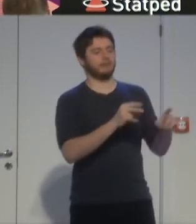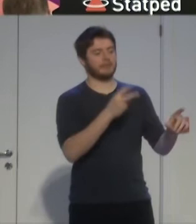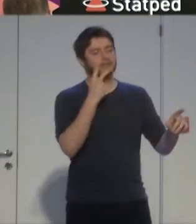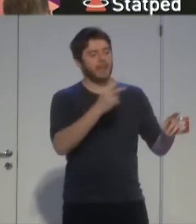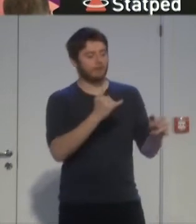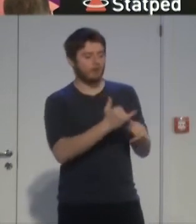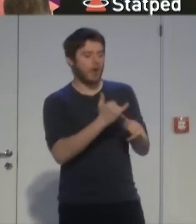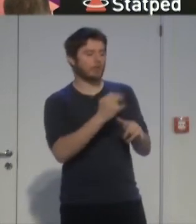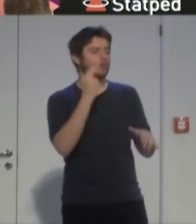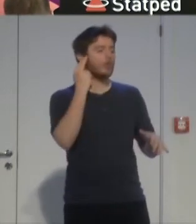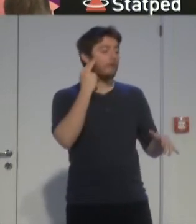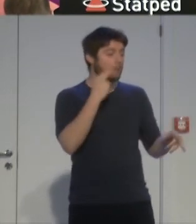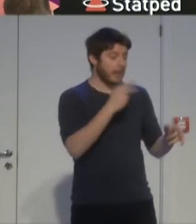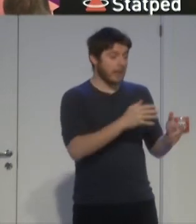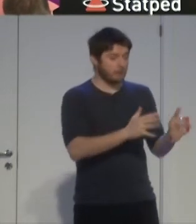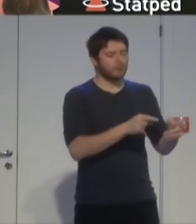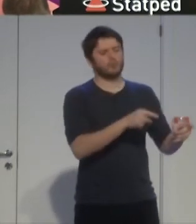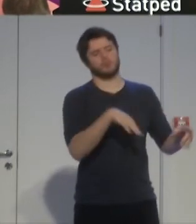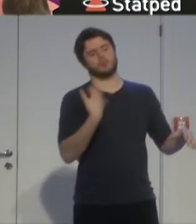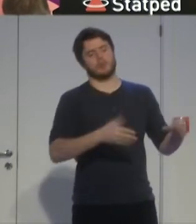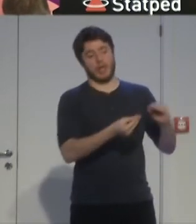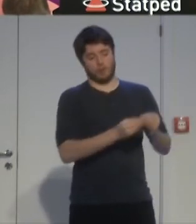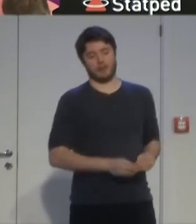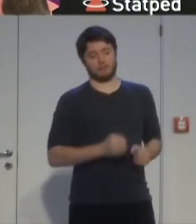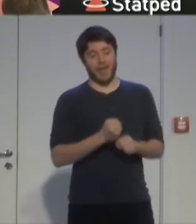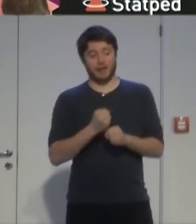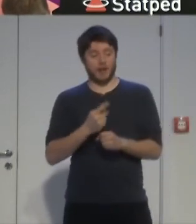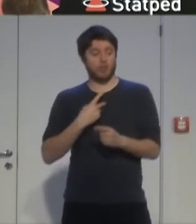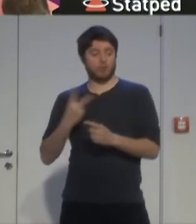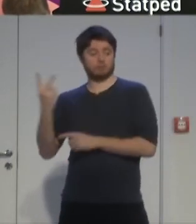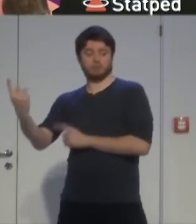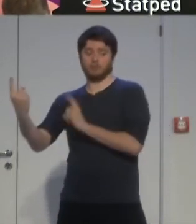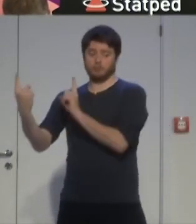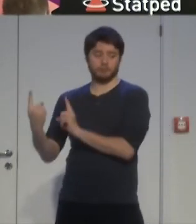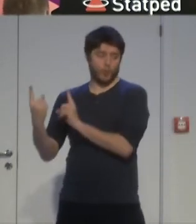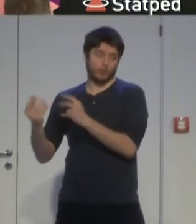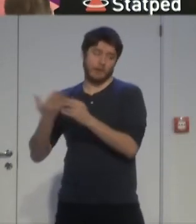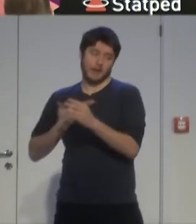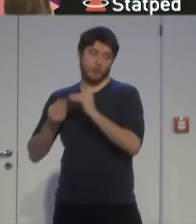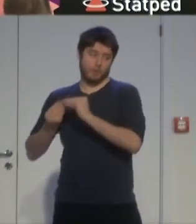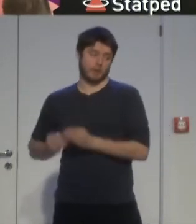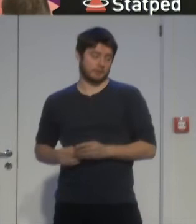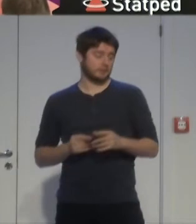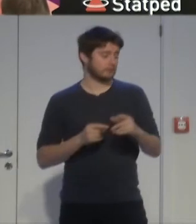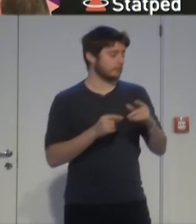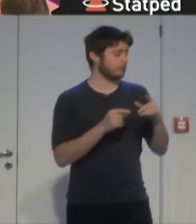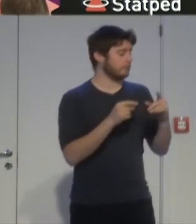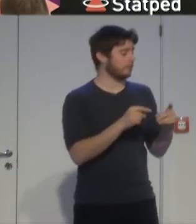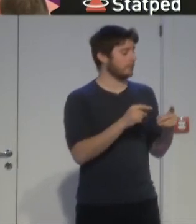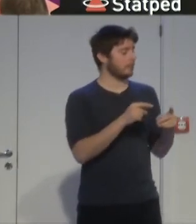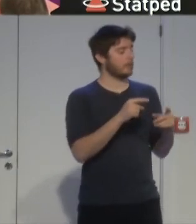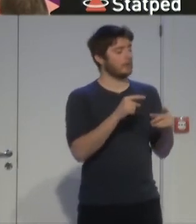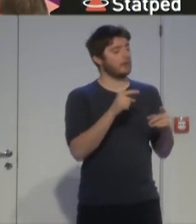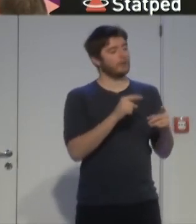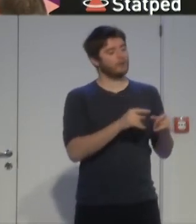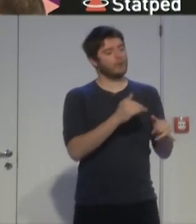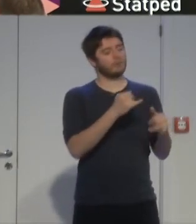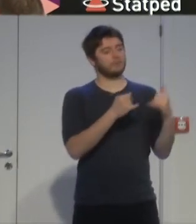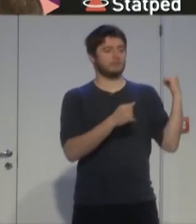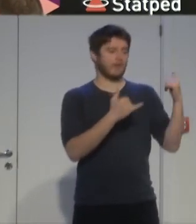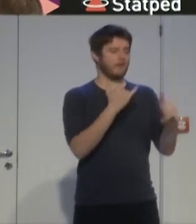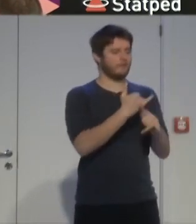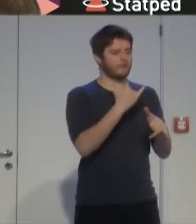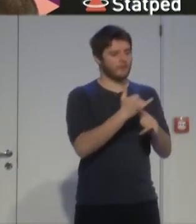congenitally deafblind. So this illustration from communicative relations captures all